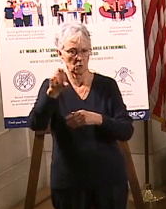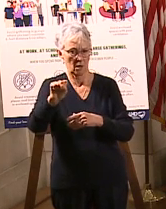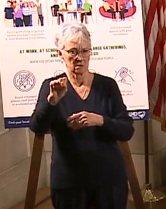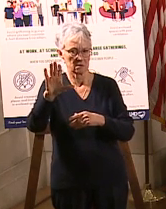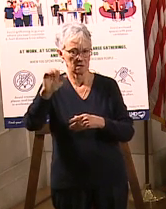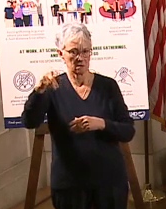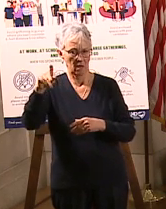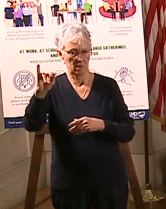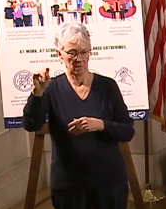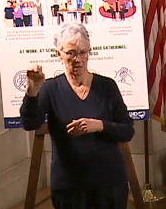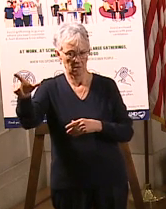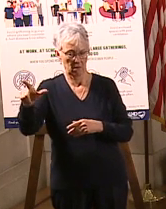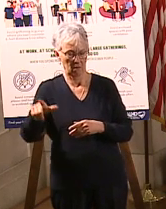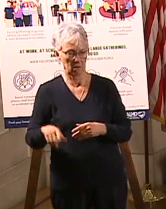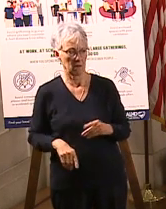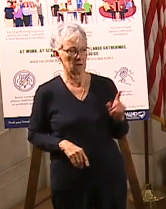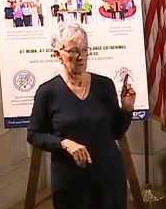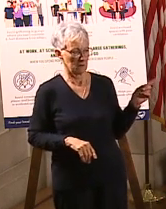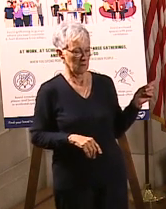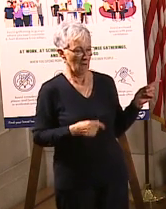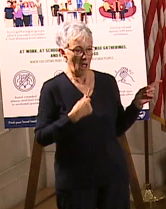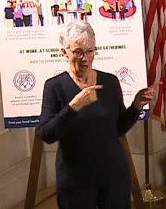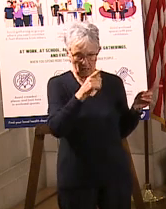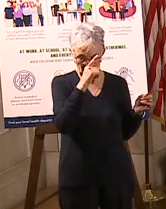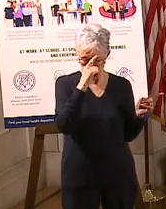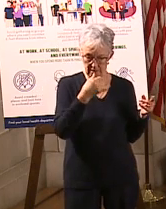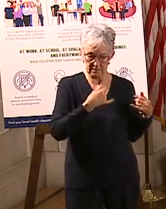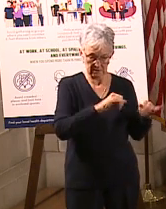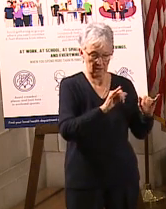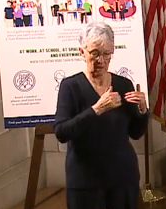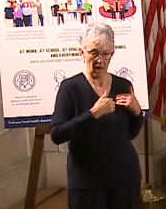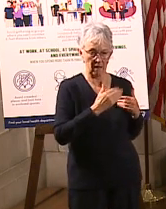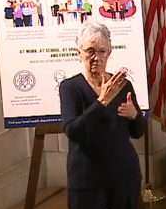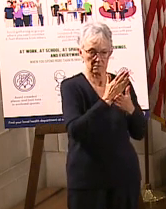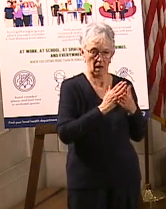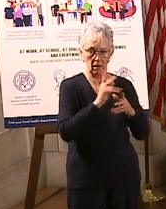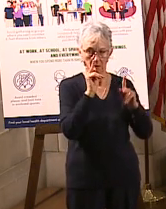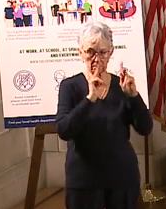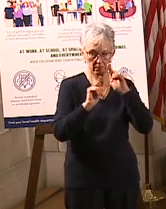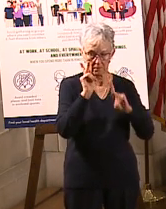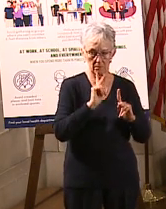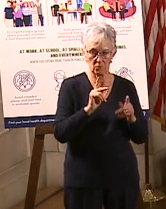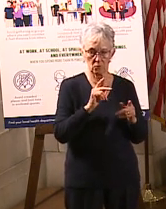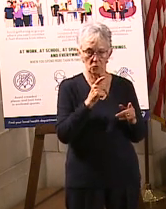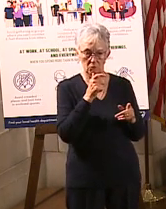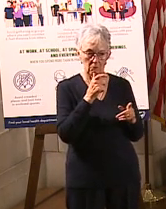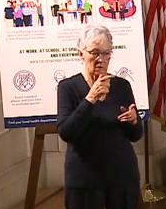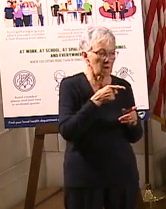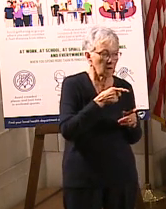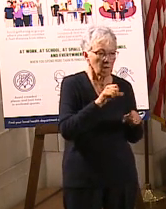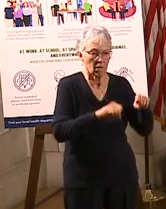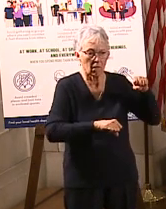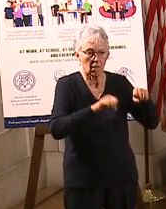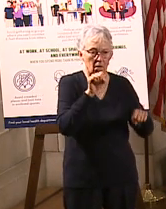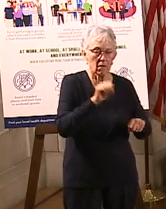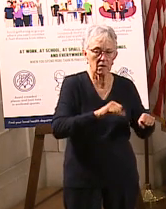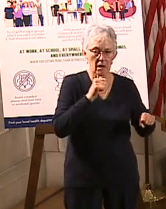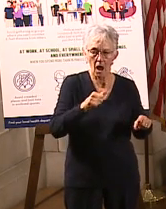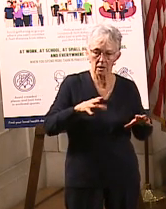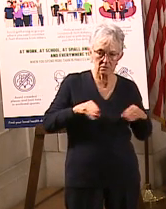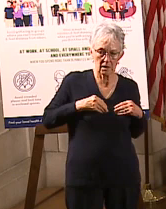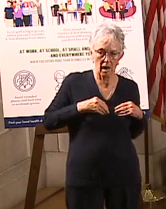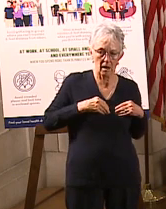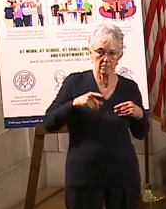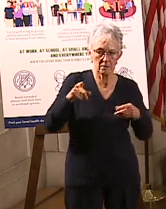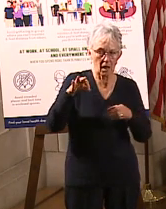are skeptical of the election results, and that's why I think it's incumbent upon Congress to take steps to be able to